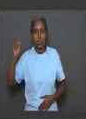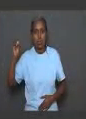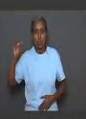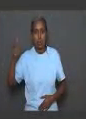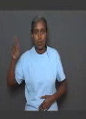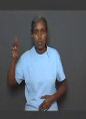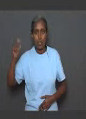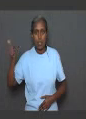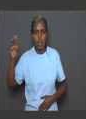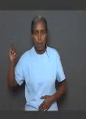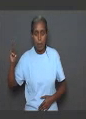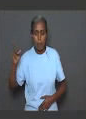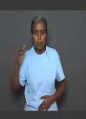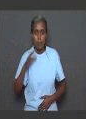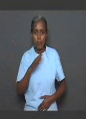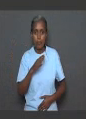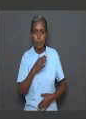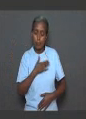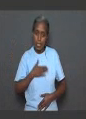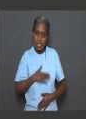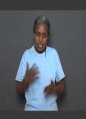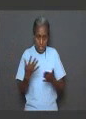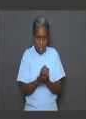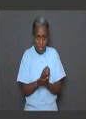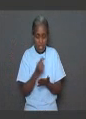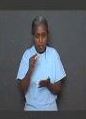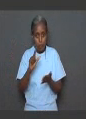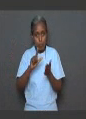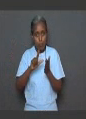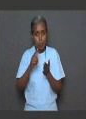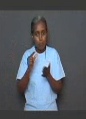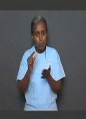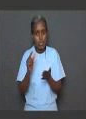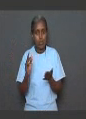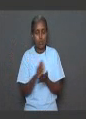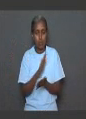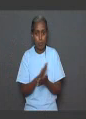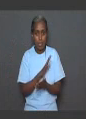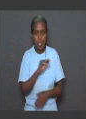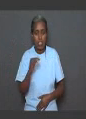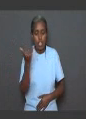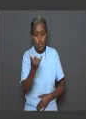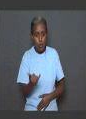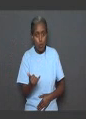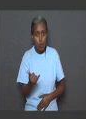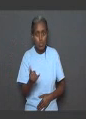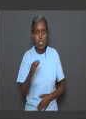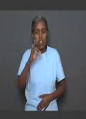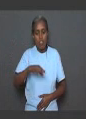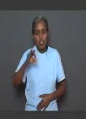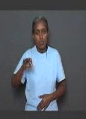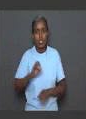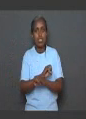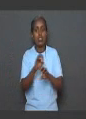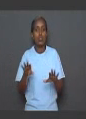Please take a piece of paper and draw the frequency distribution table for